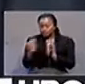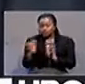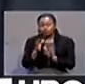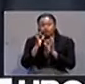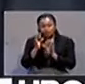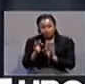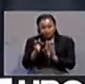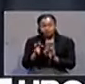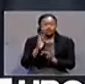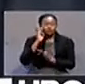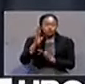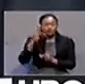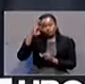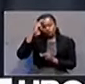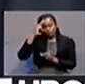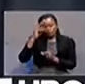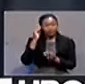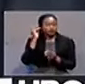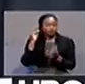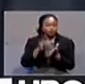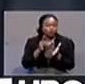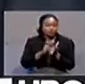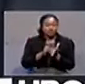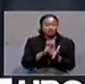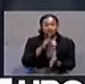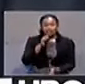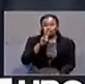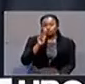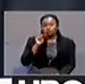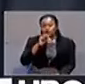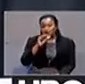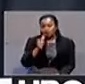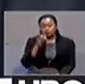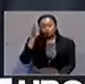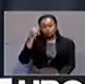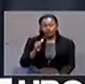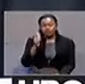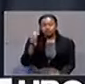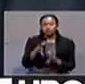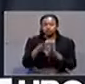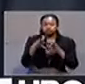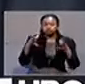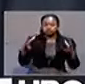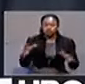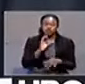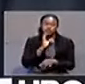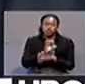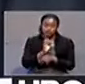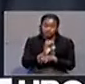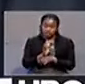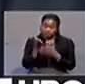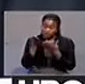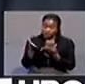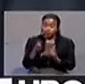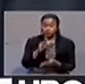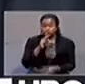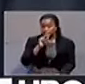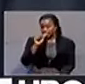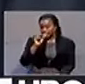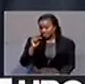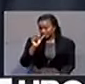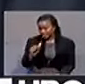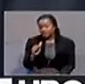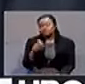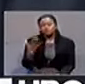will remember Dr. Spirian Kizito Lwanga for enlarging the cathedral of Kasana Luwero Diocese